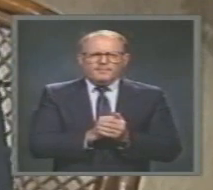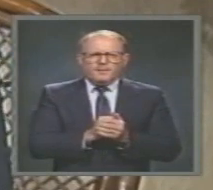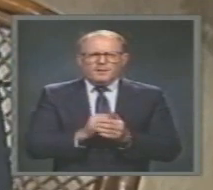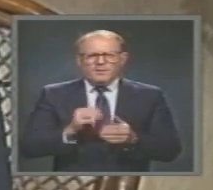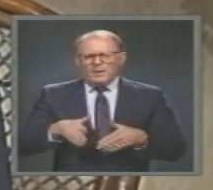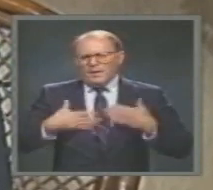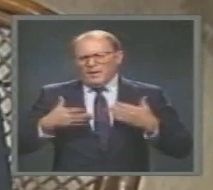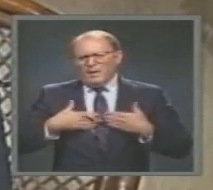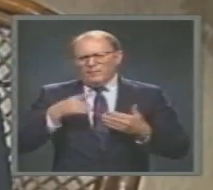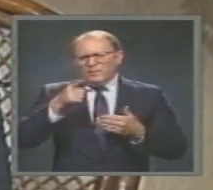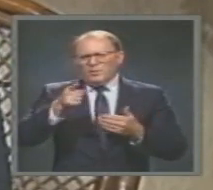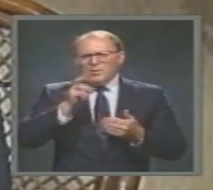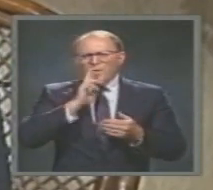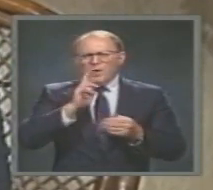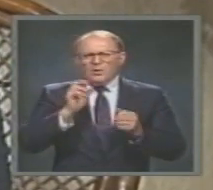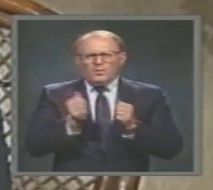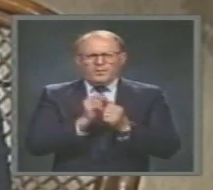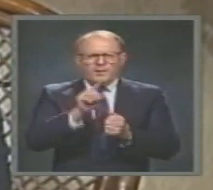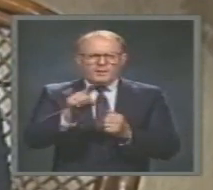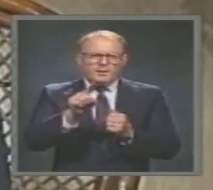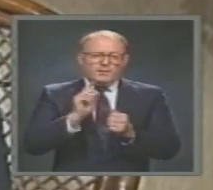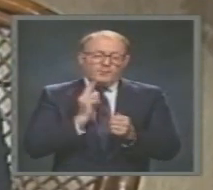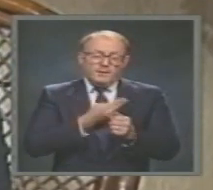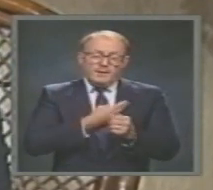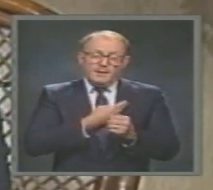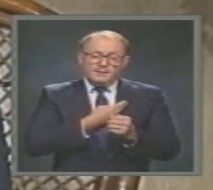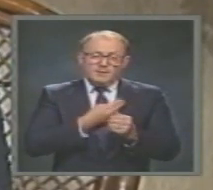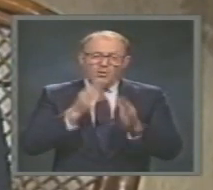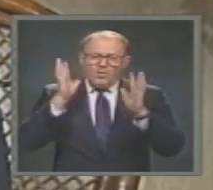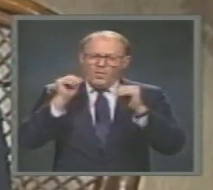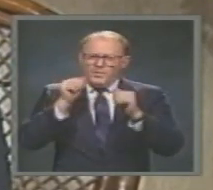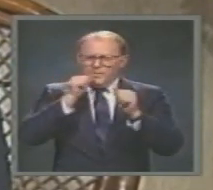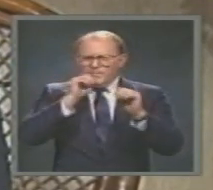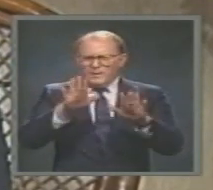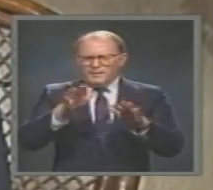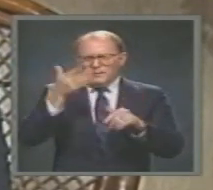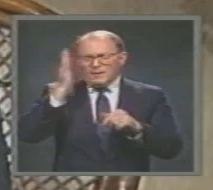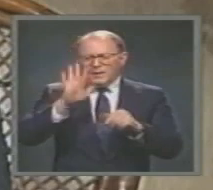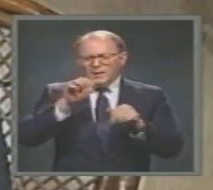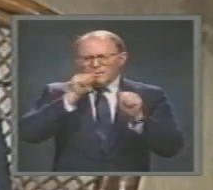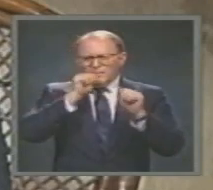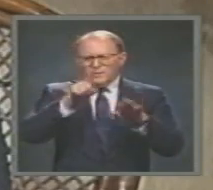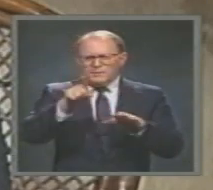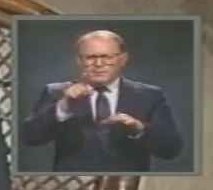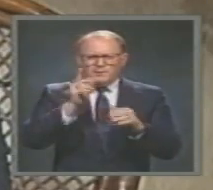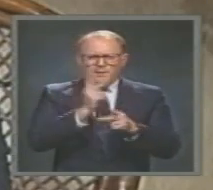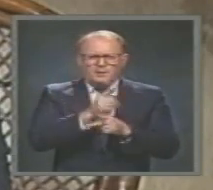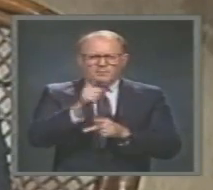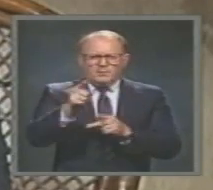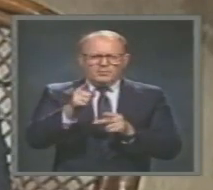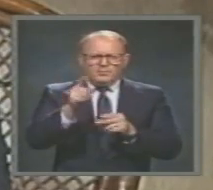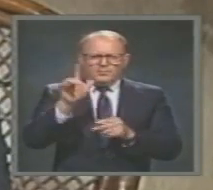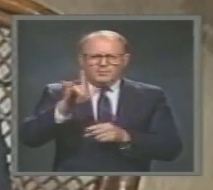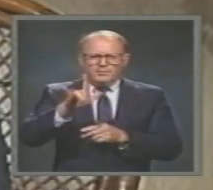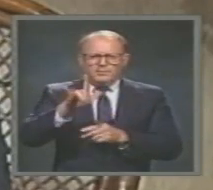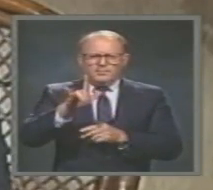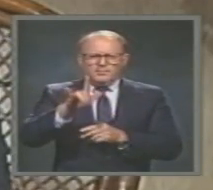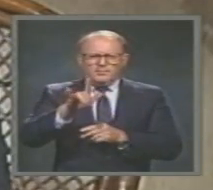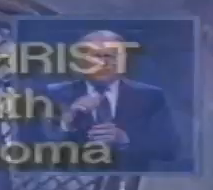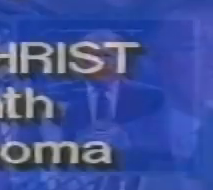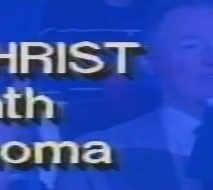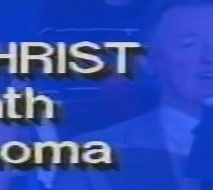1-800-321-8633. We're happy you were with us today. I hope you've been blessed by the study. May God bless you and keep you through the week. We love you.